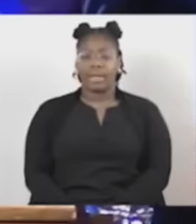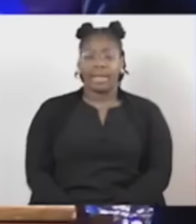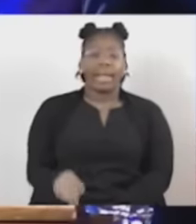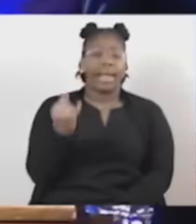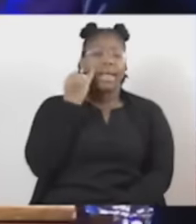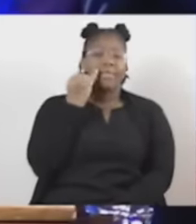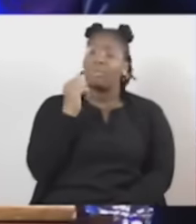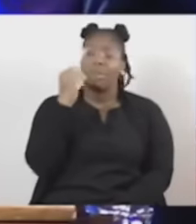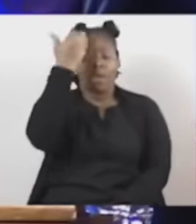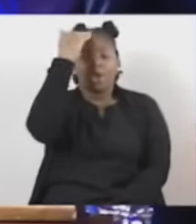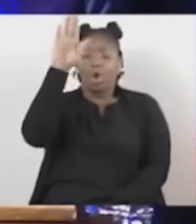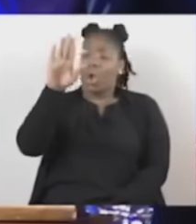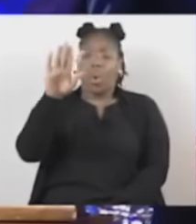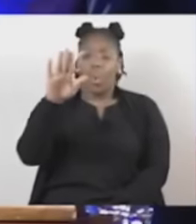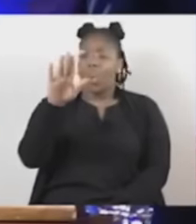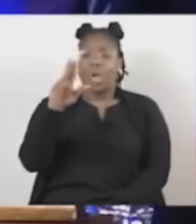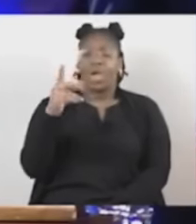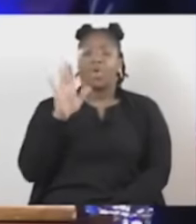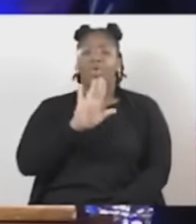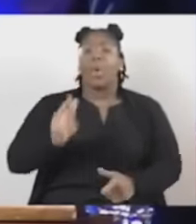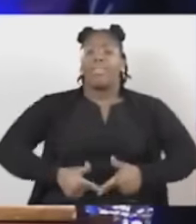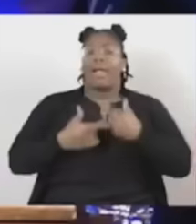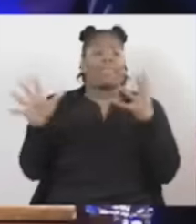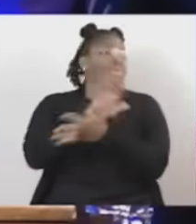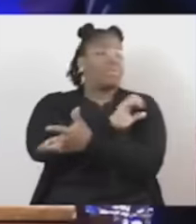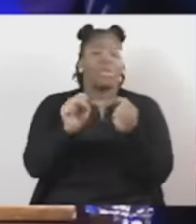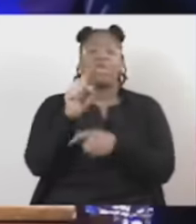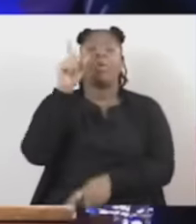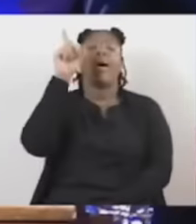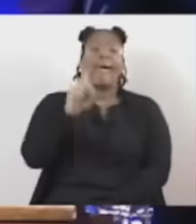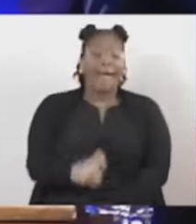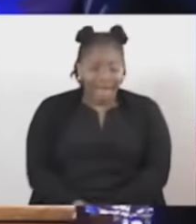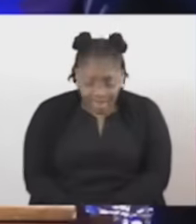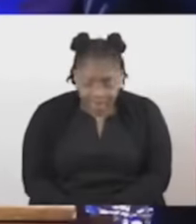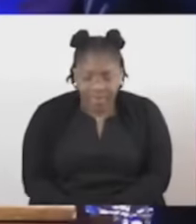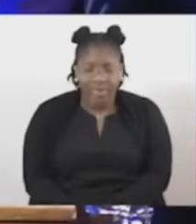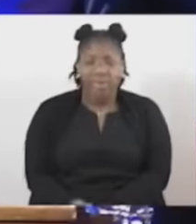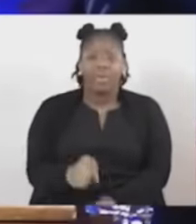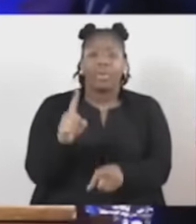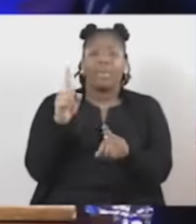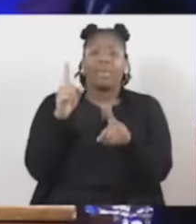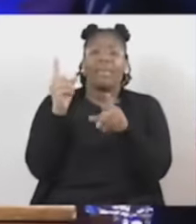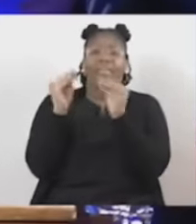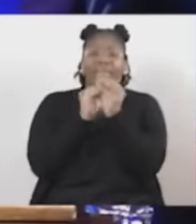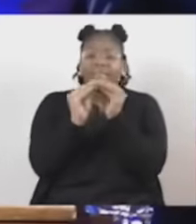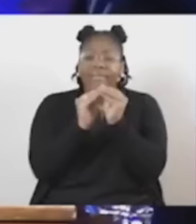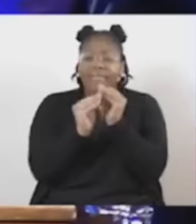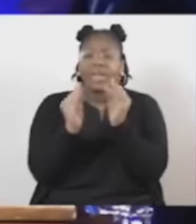same awareness. So my point is, be aggressive about what the Lord won't let you ignore,